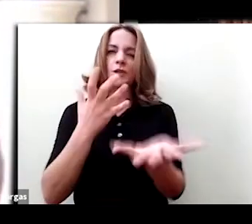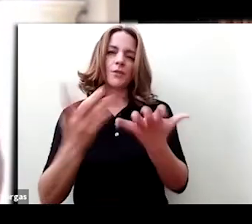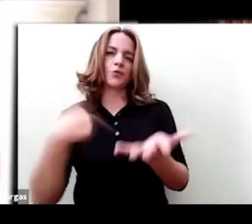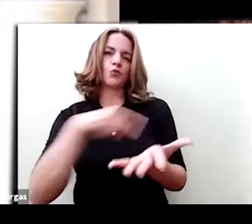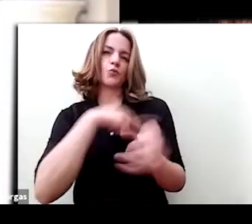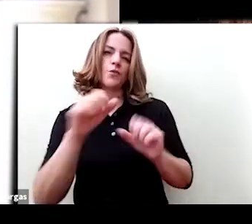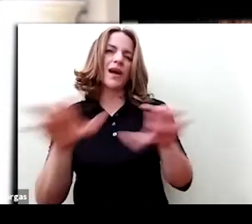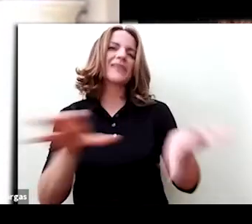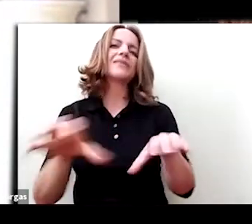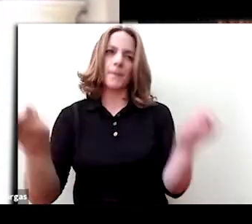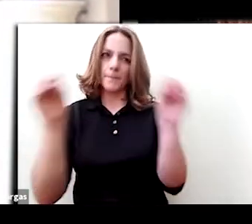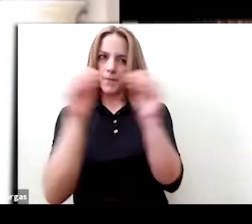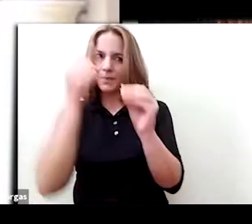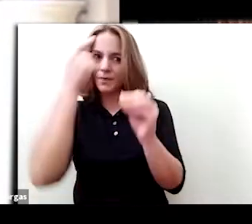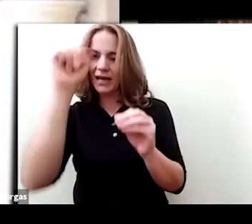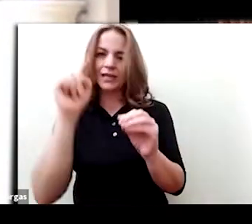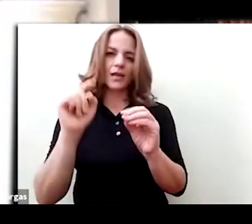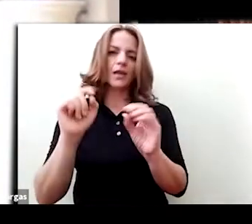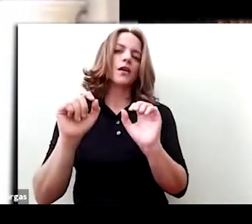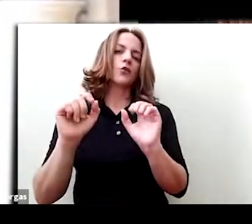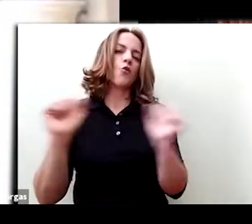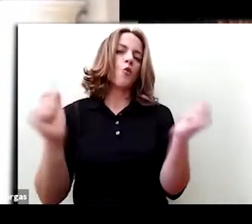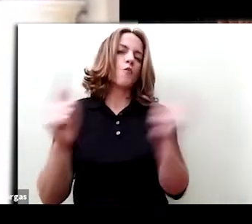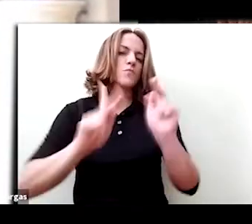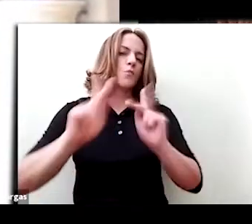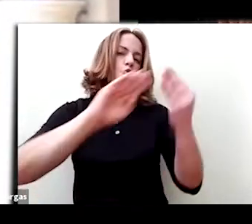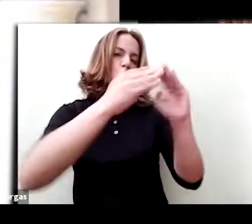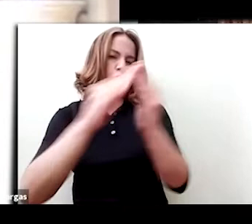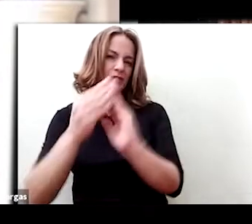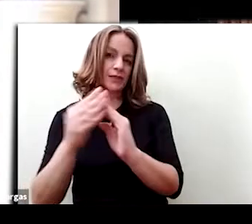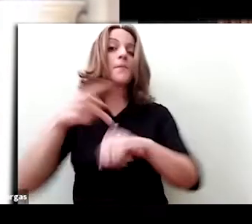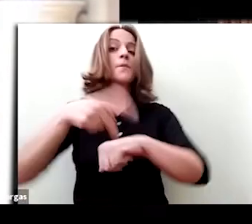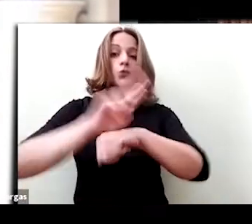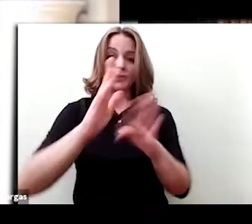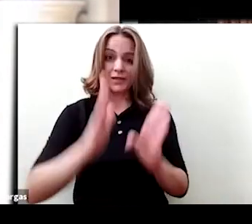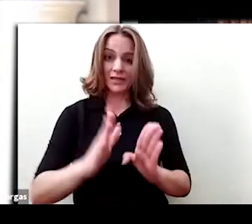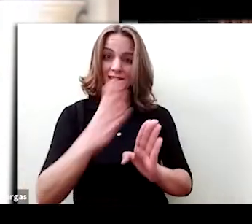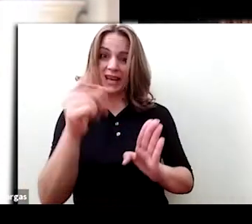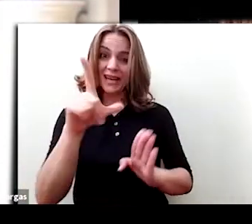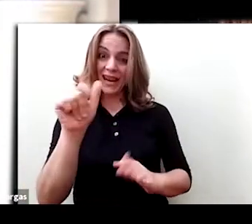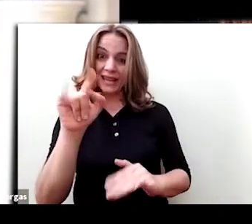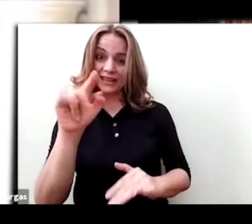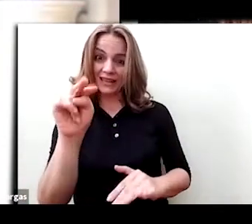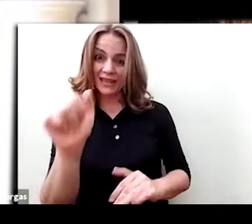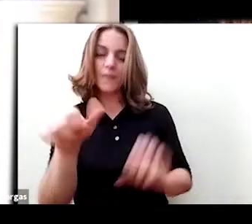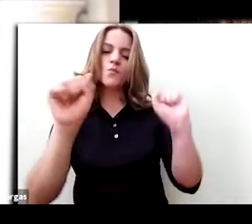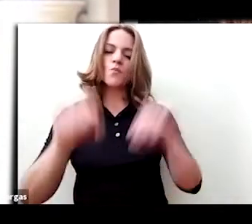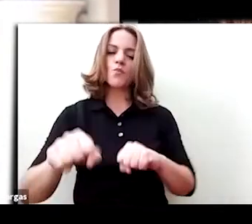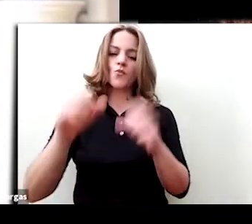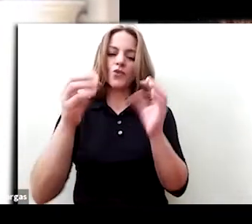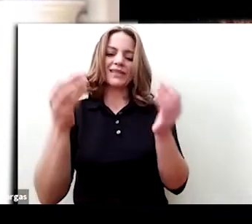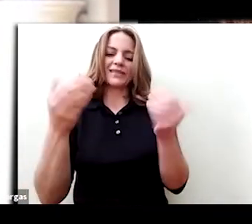communities, particularly Puerto Rican and Latino communities. So that's where I come from on this topic. That's why I wanted